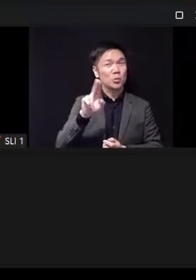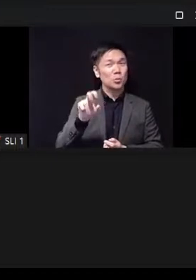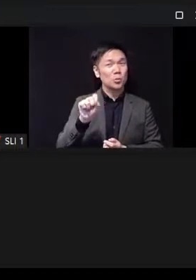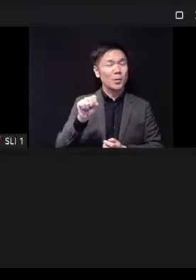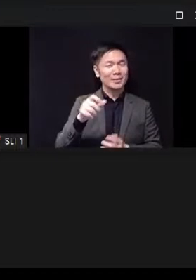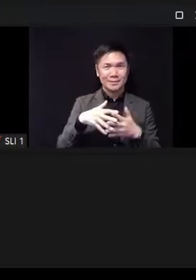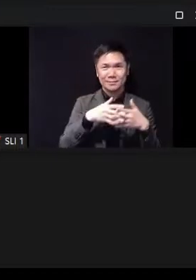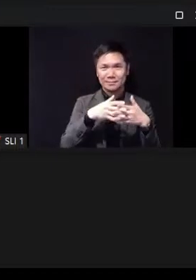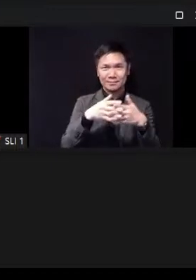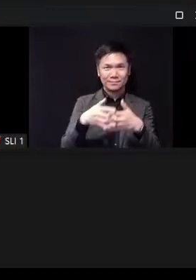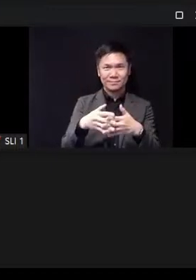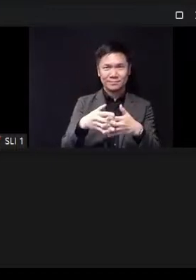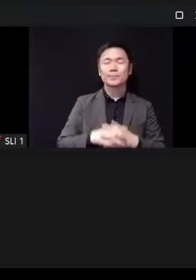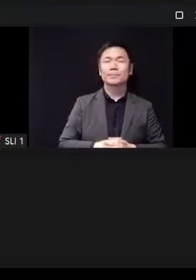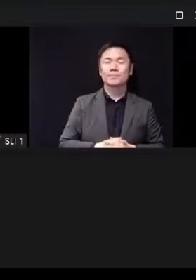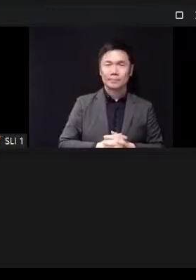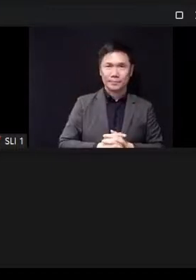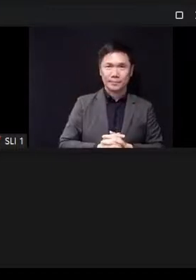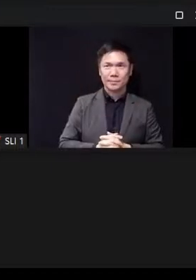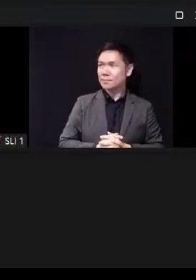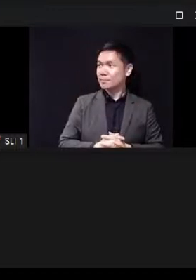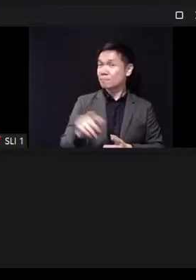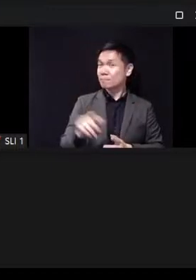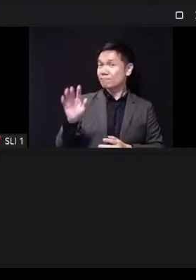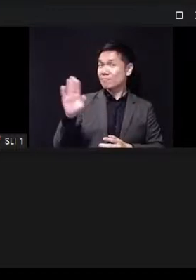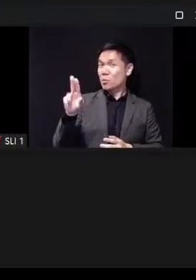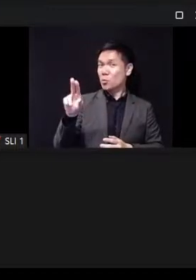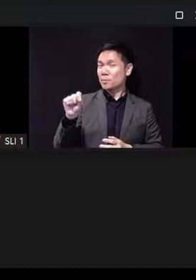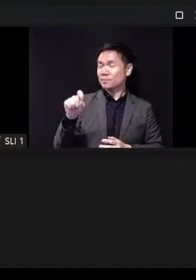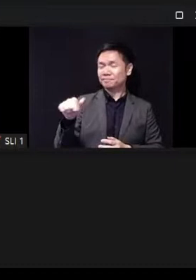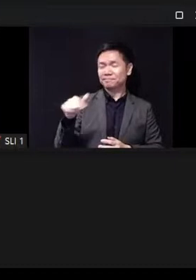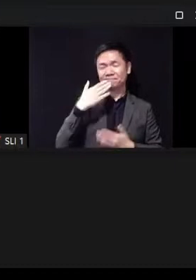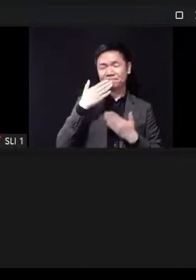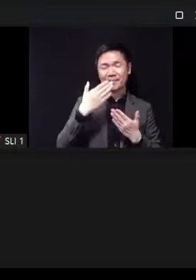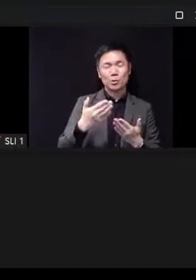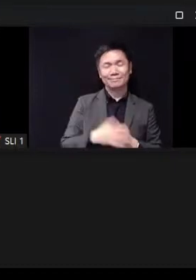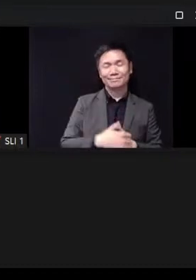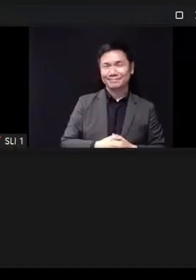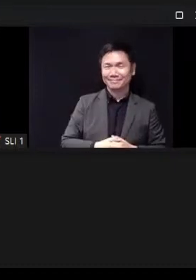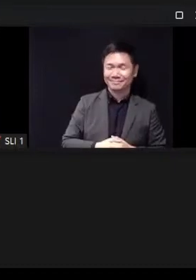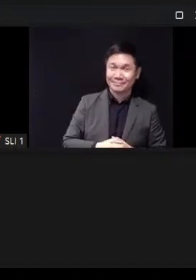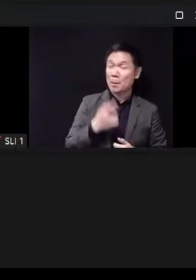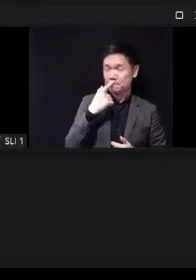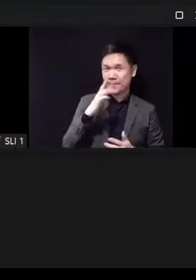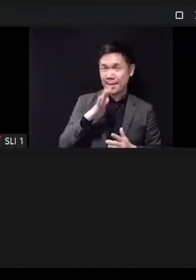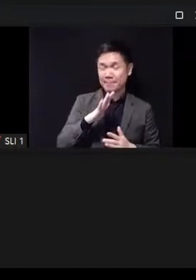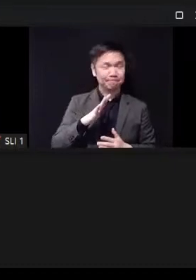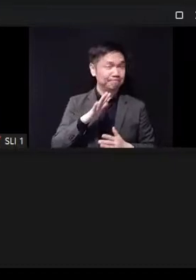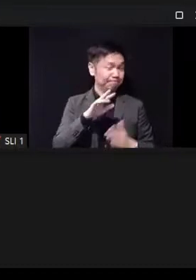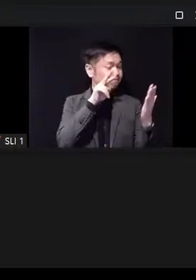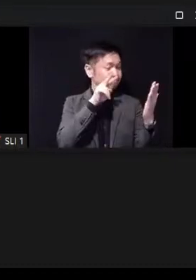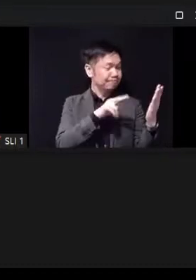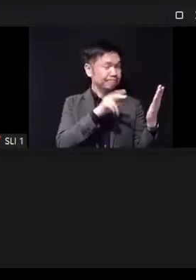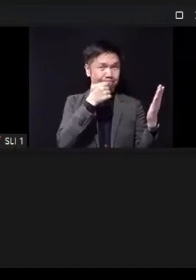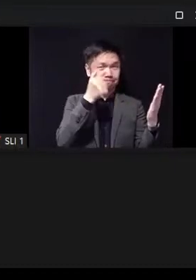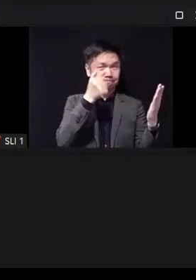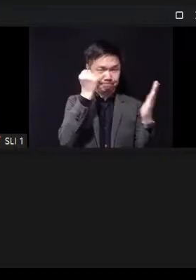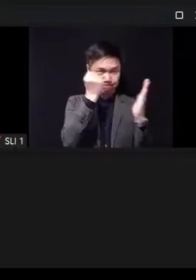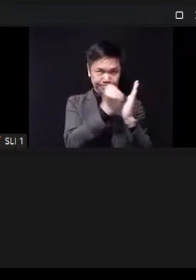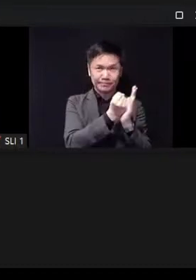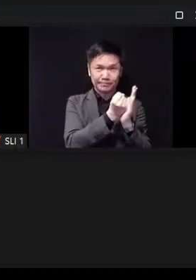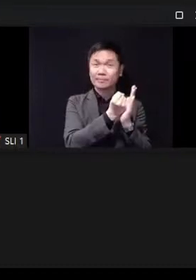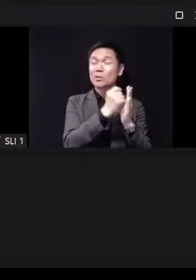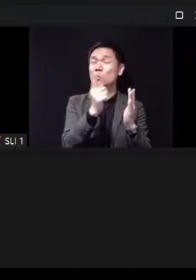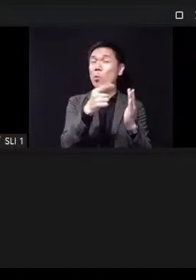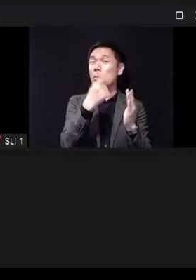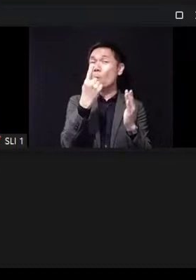of America. Thank you so much, Madam Chair. We were happy to go along with the recommendation as you have proposed, but just